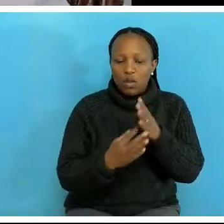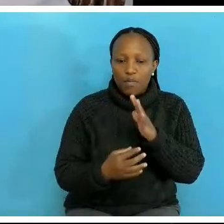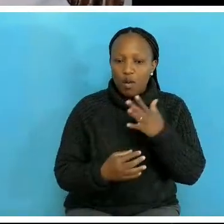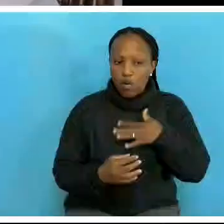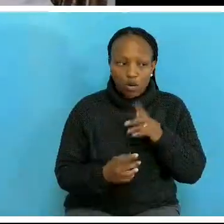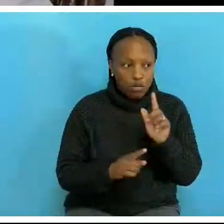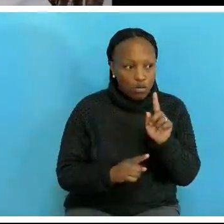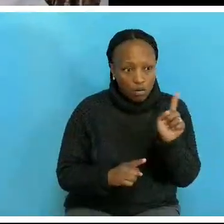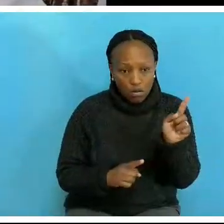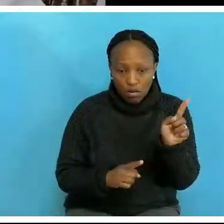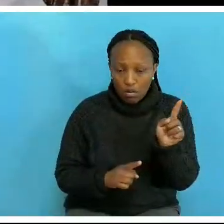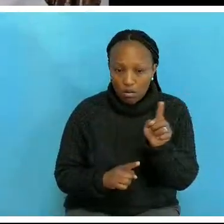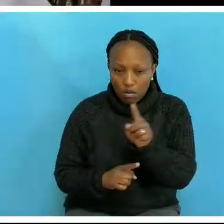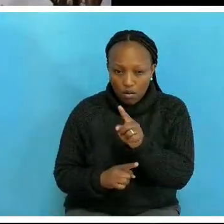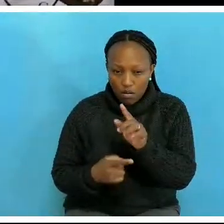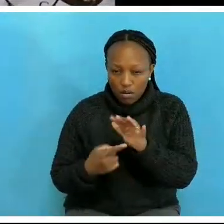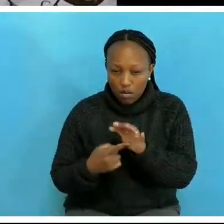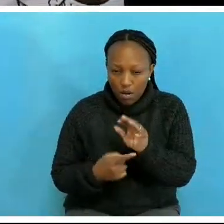everybody.